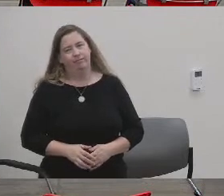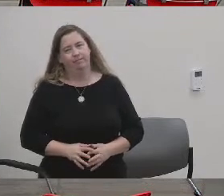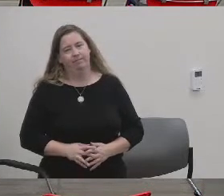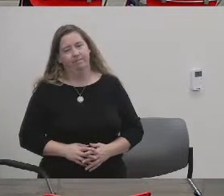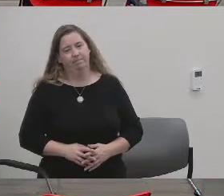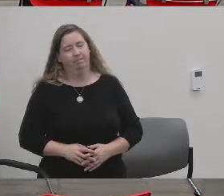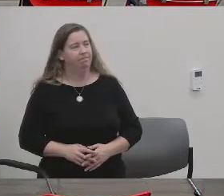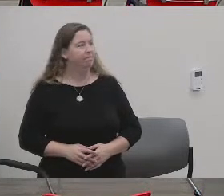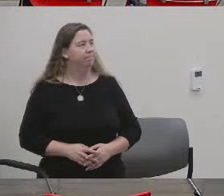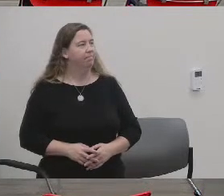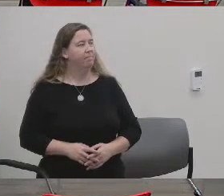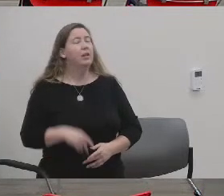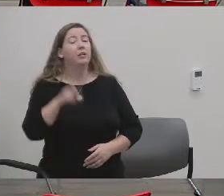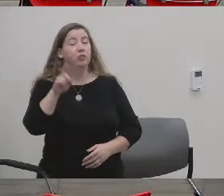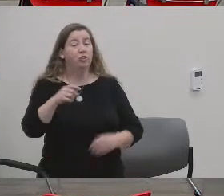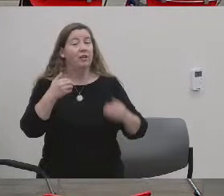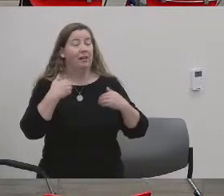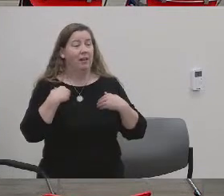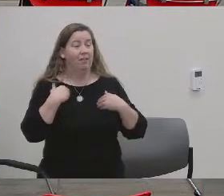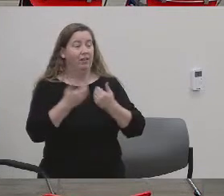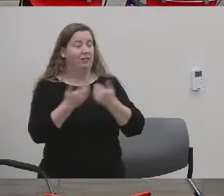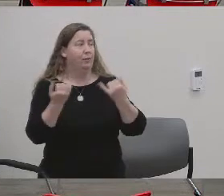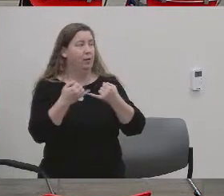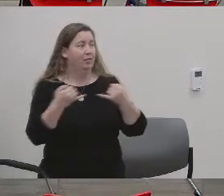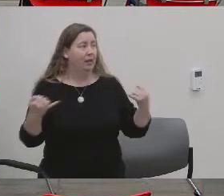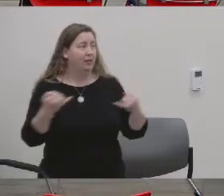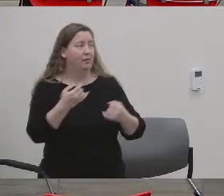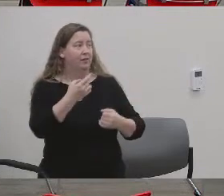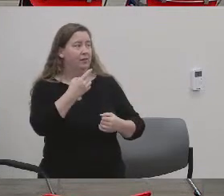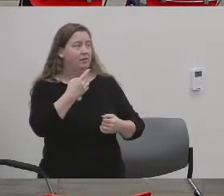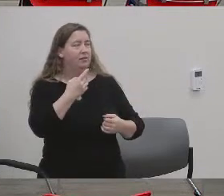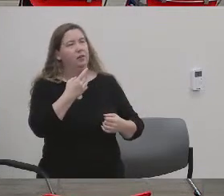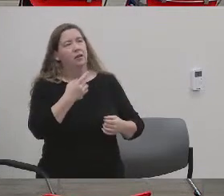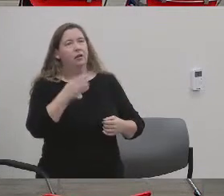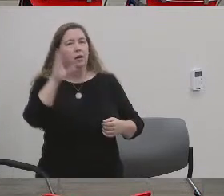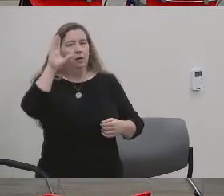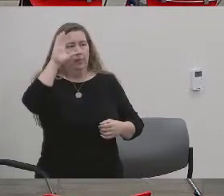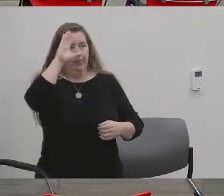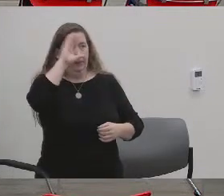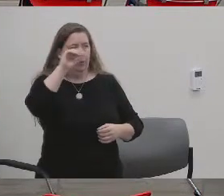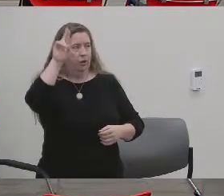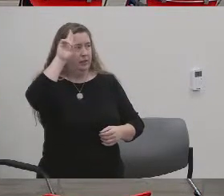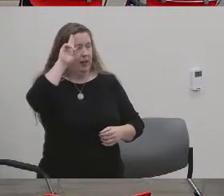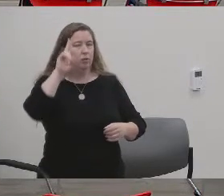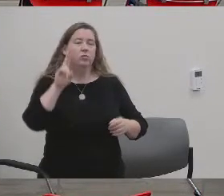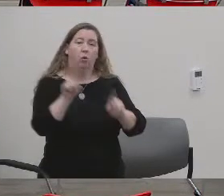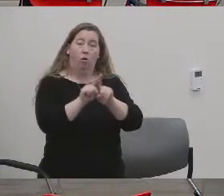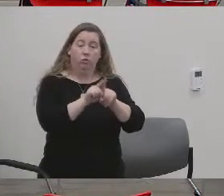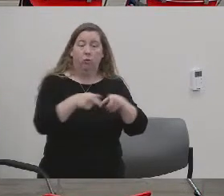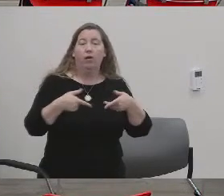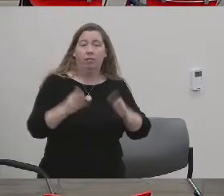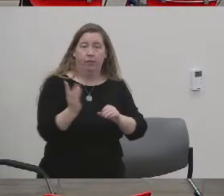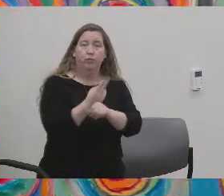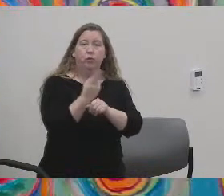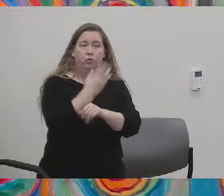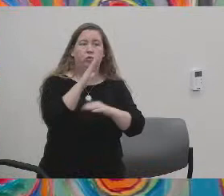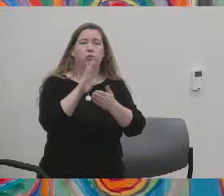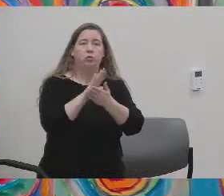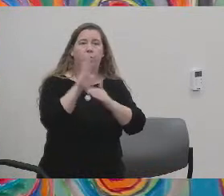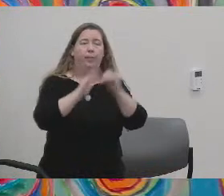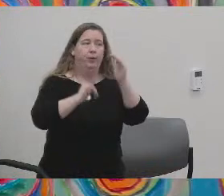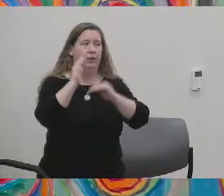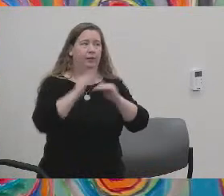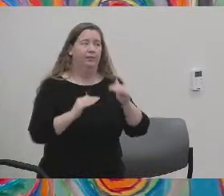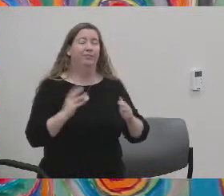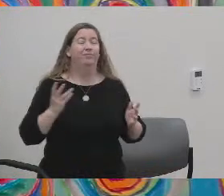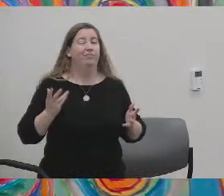It just had a separate line that It said, does. Boy Scouts, essentially Boy Scouts are also allowed to use the school. Well, I can't